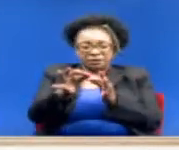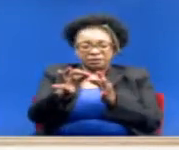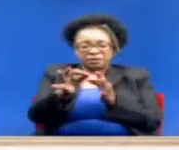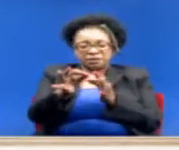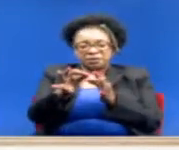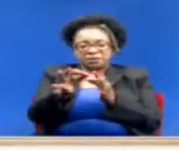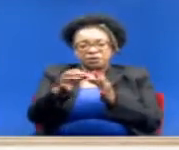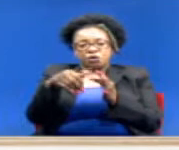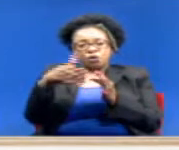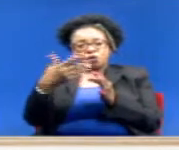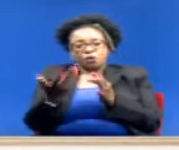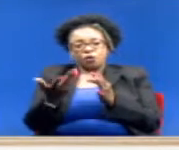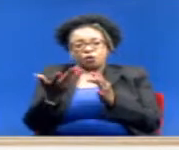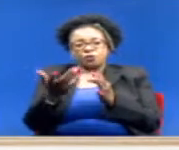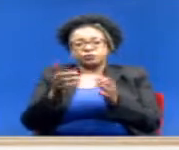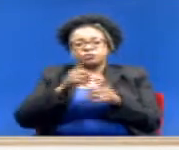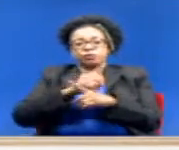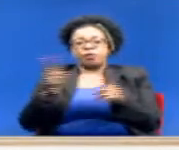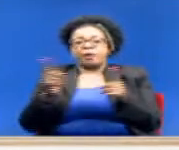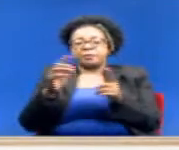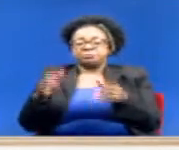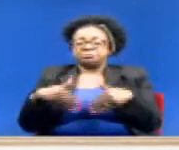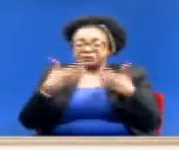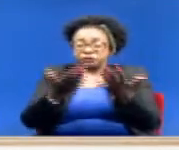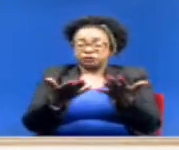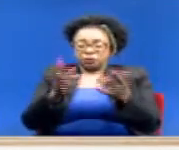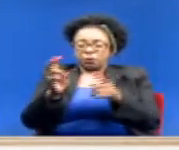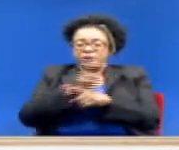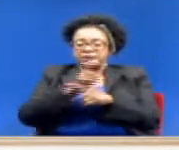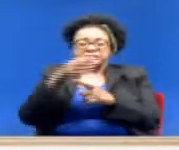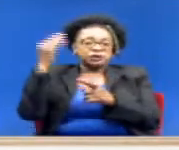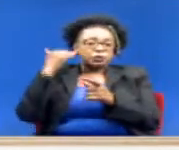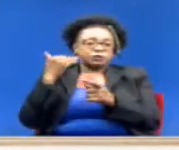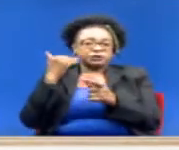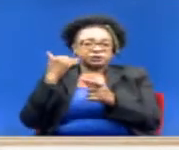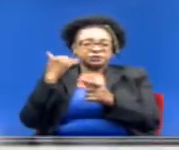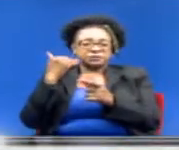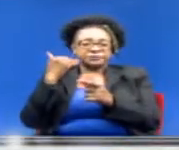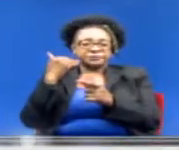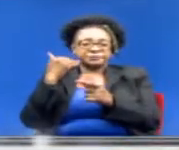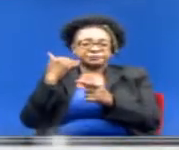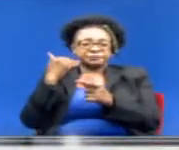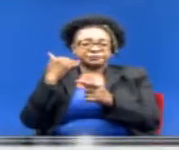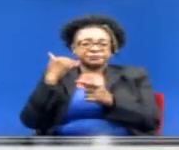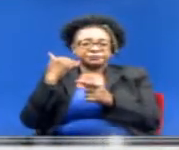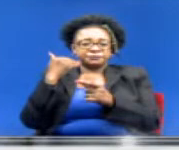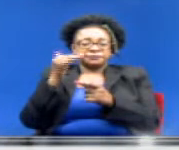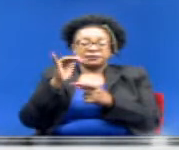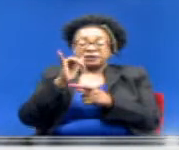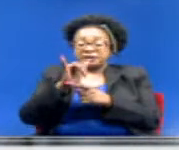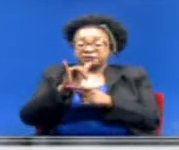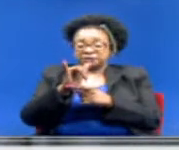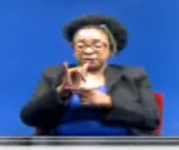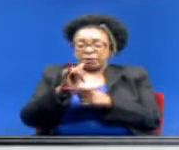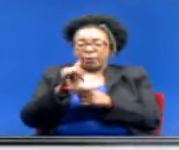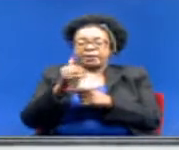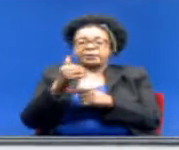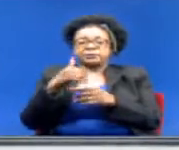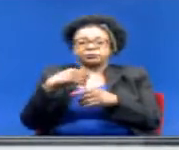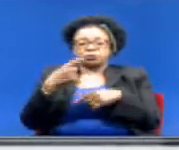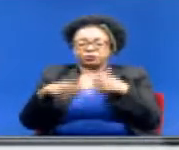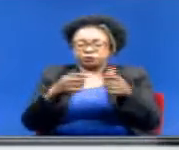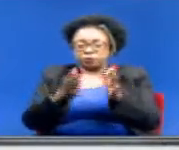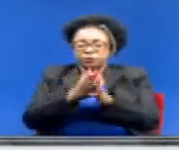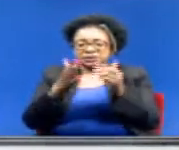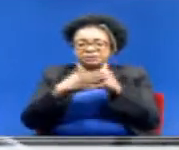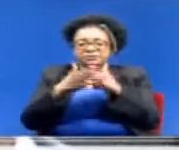or in the name of not presenting witnesses in court, or not bonding witnesses before this court. The matter will now proceed on September